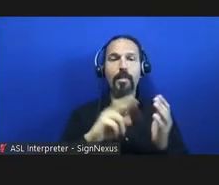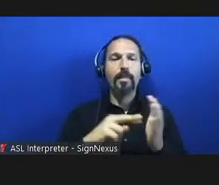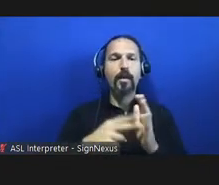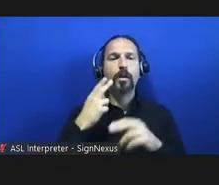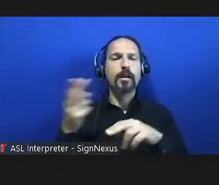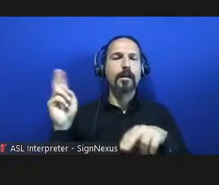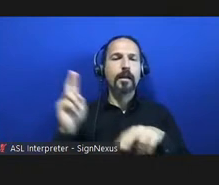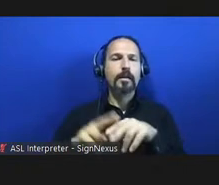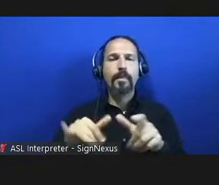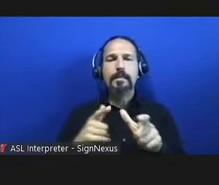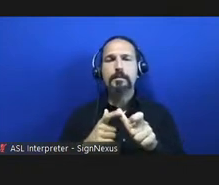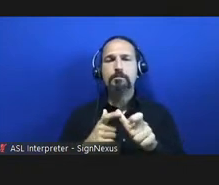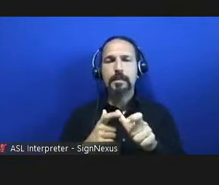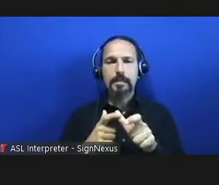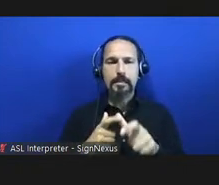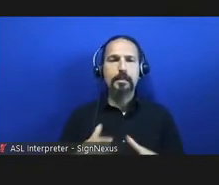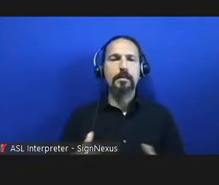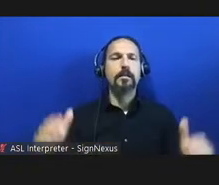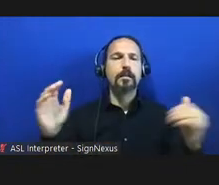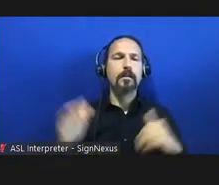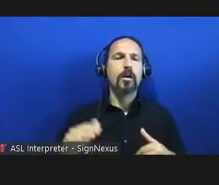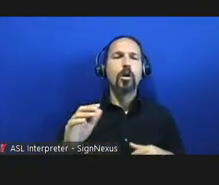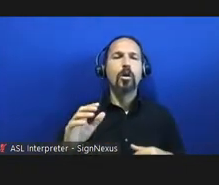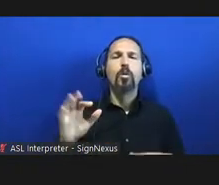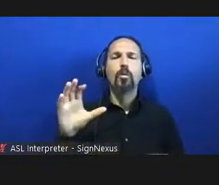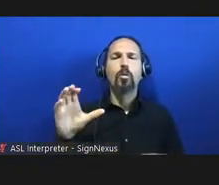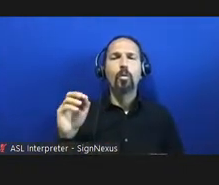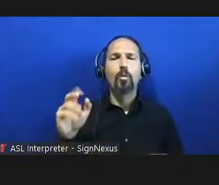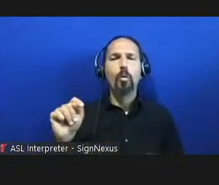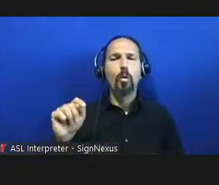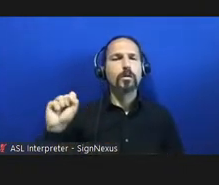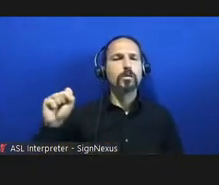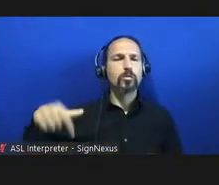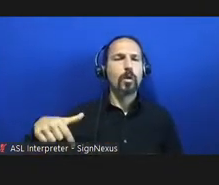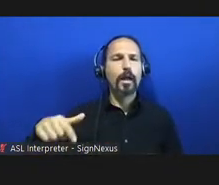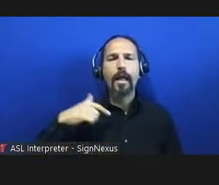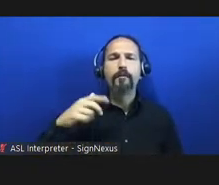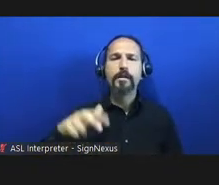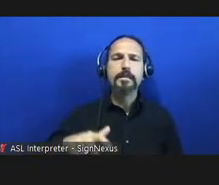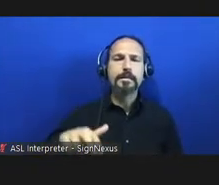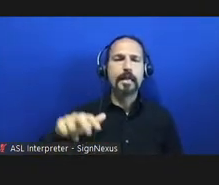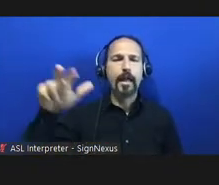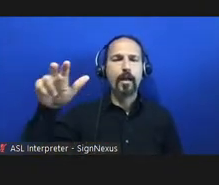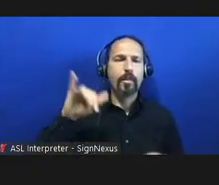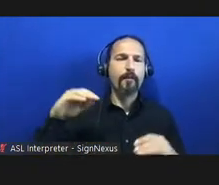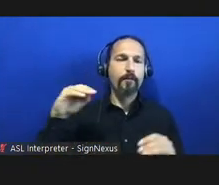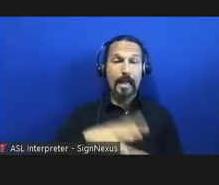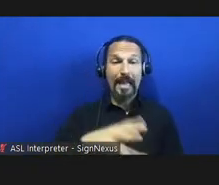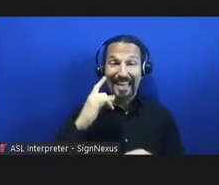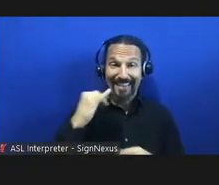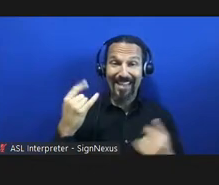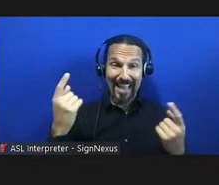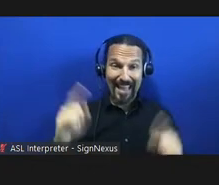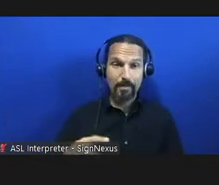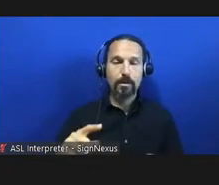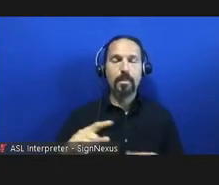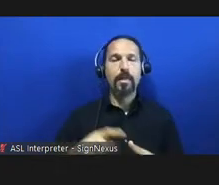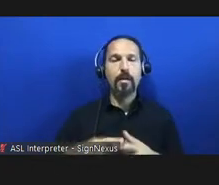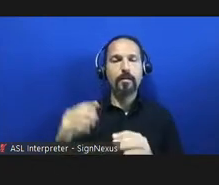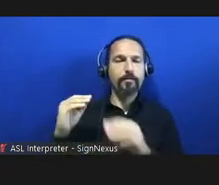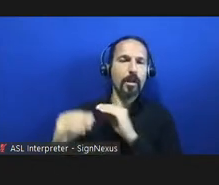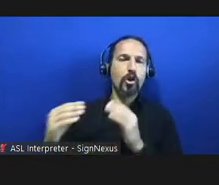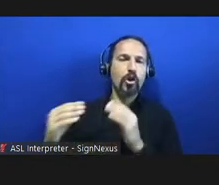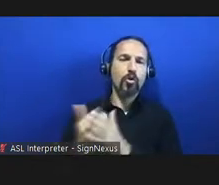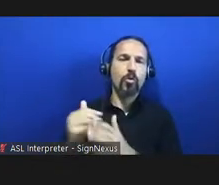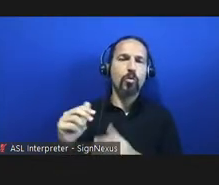escalator speeds and at court square there's a stair affected if the threshold is reached we would construct a